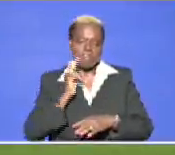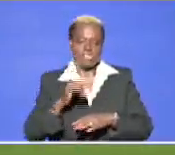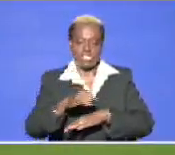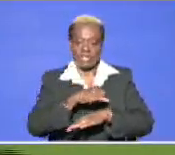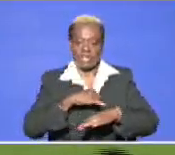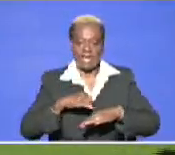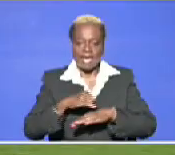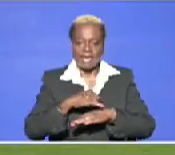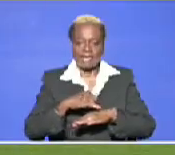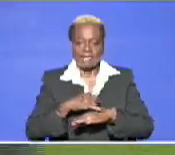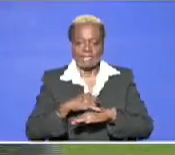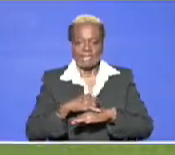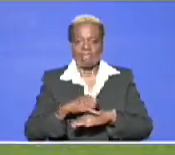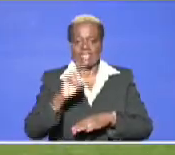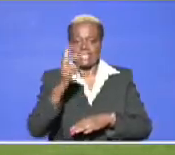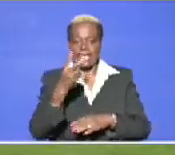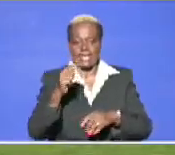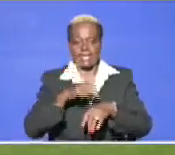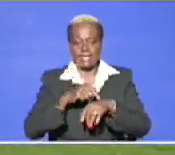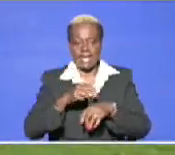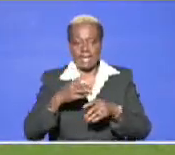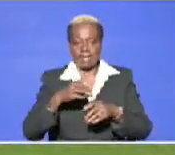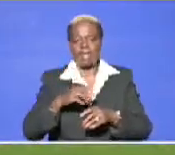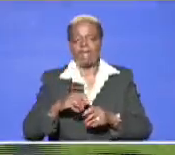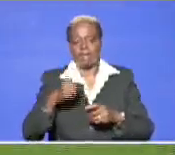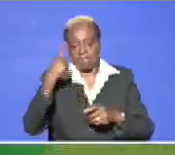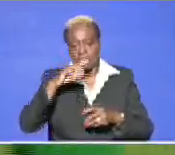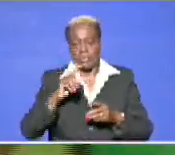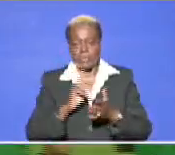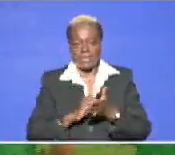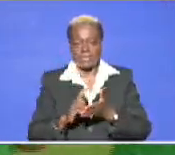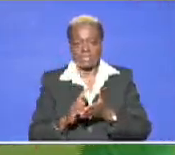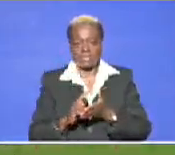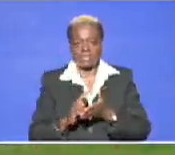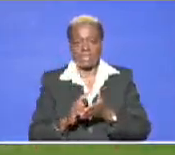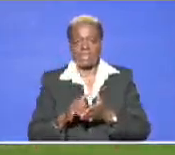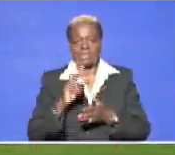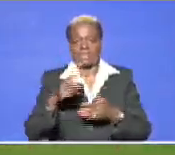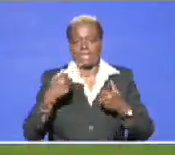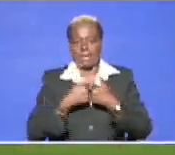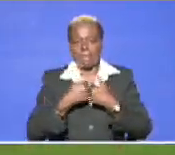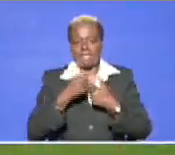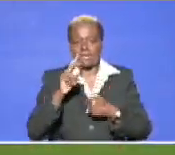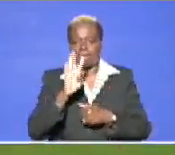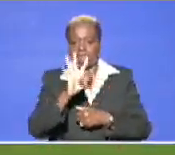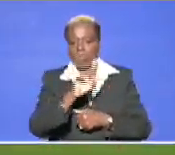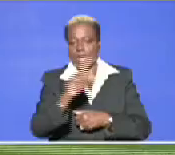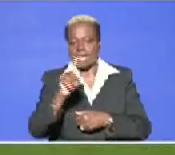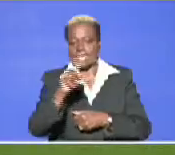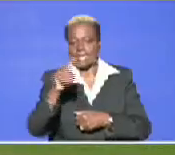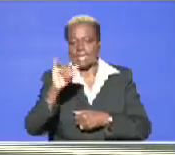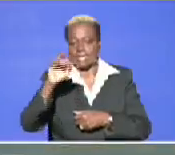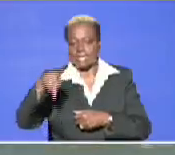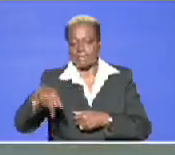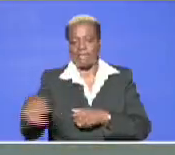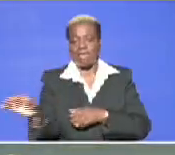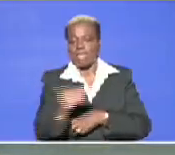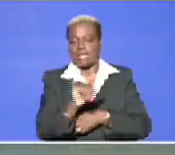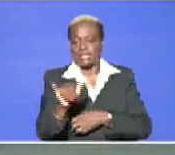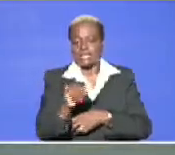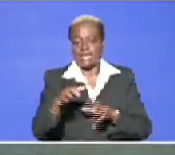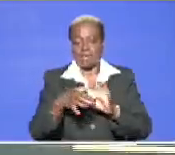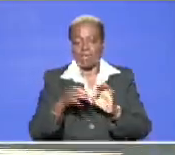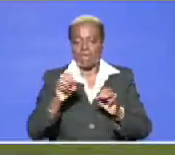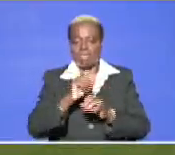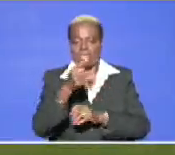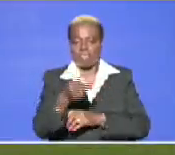second time in a matter of weeks, with the 2-4-2 taking the first matchup 4-0 and would look to do the same on Thursday night. Team